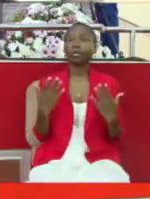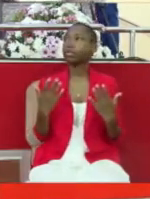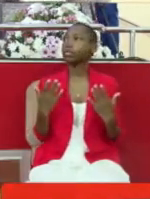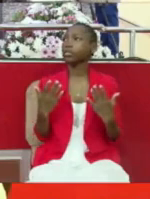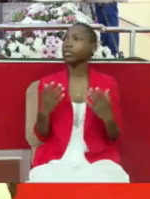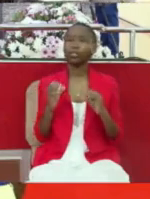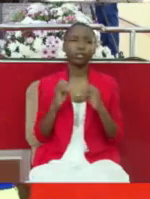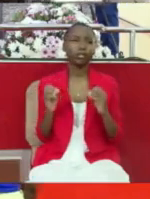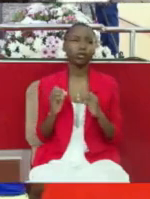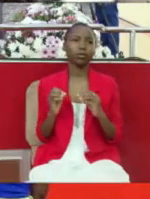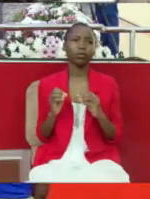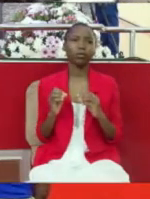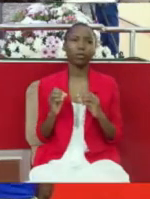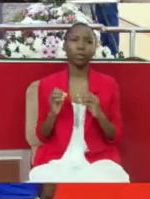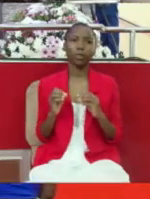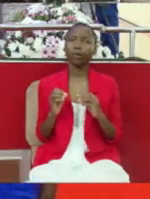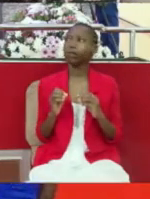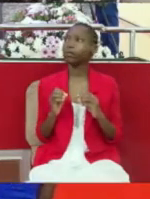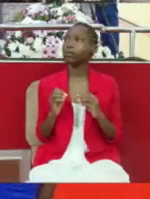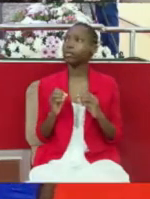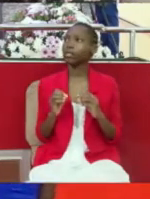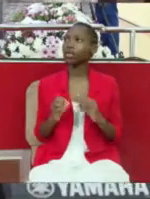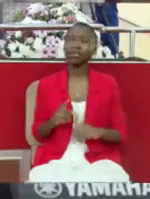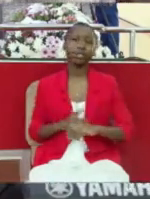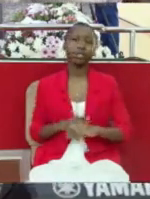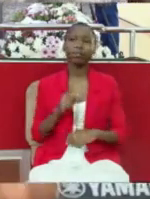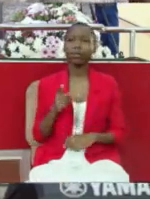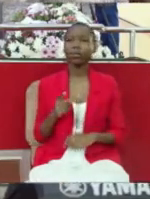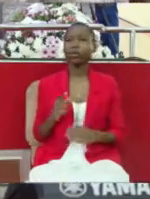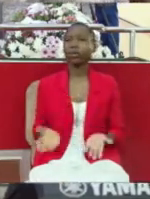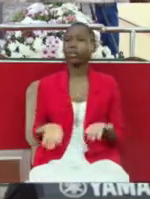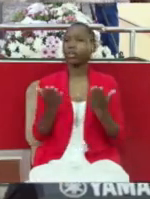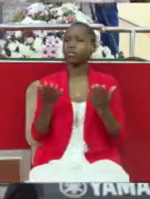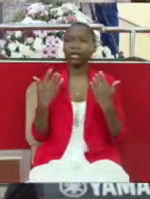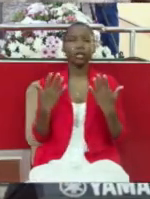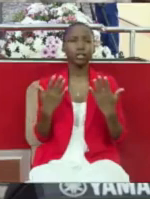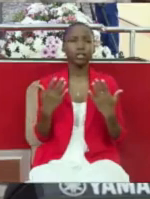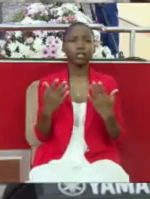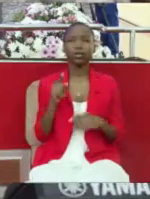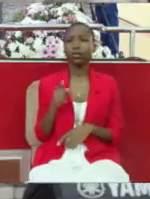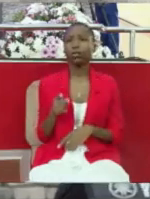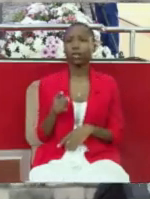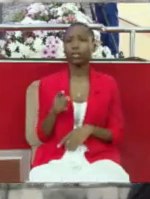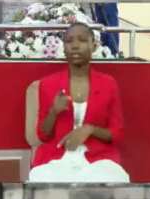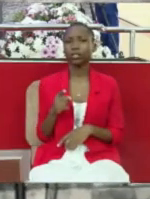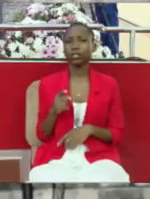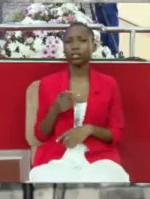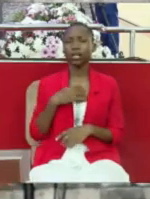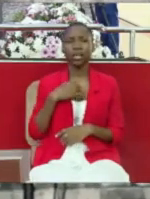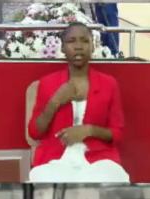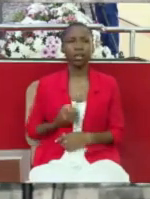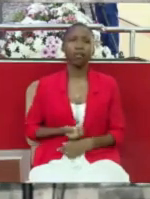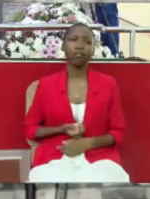has done so many things. Amekutendea mengi. But every time you lift up your hands like there is a heavy weight pulling down. Lakini ukiinua mikono pana uzito. The Lord has blessed